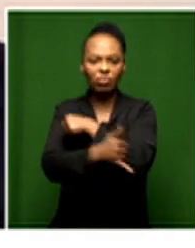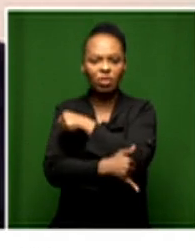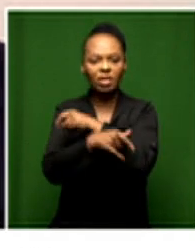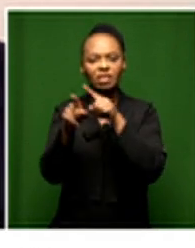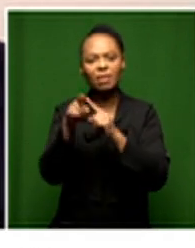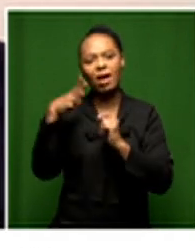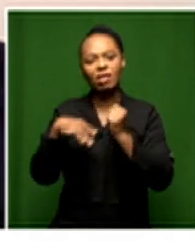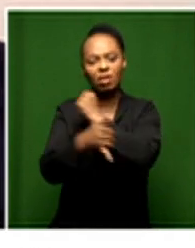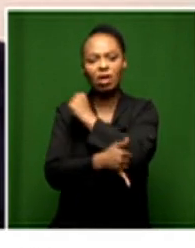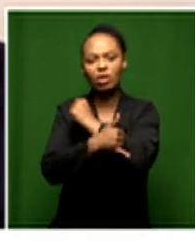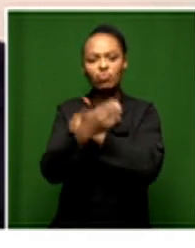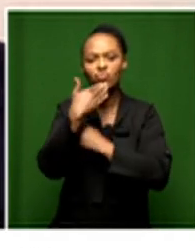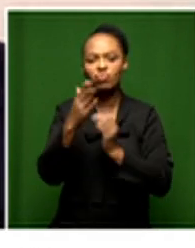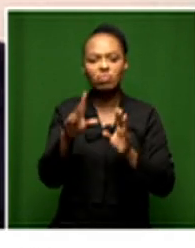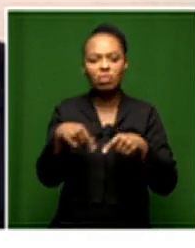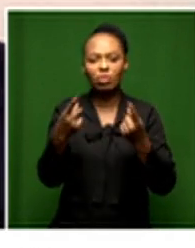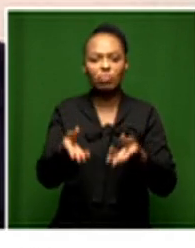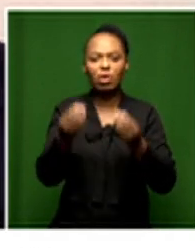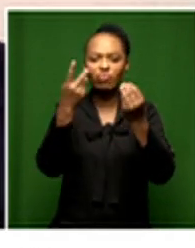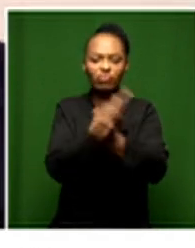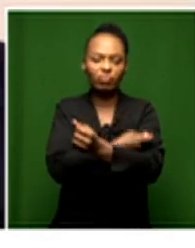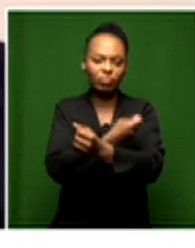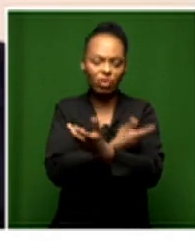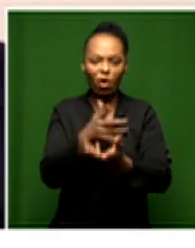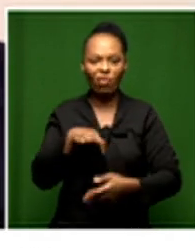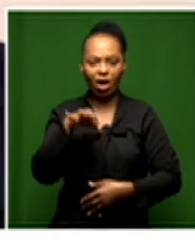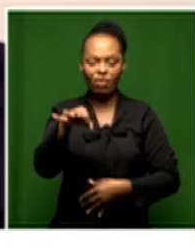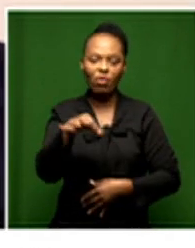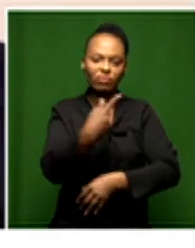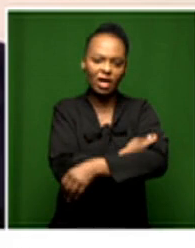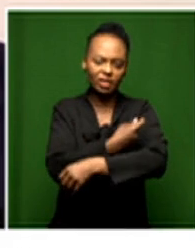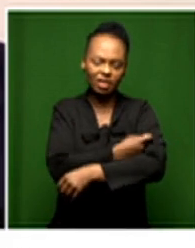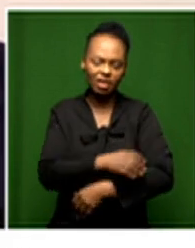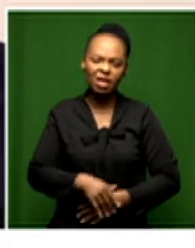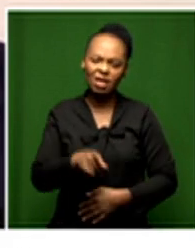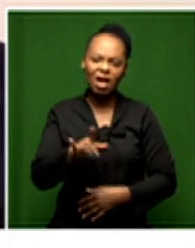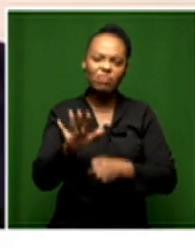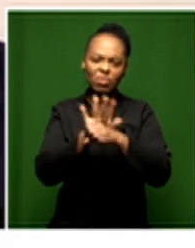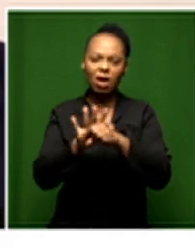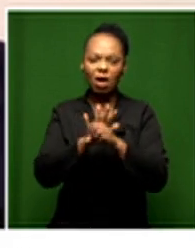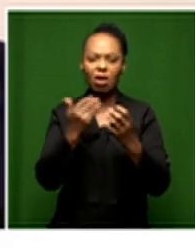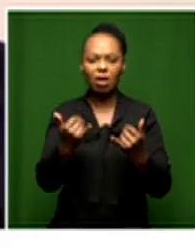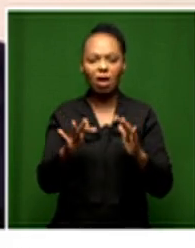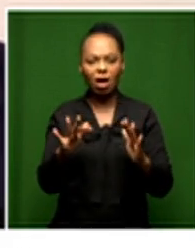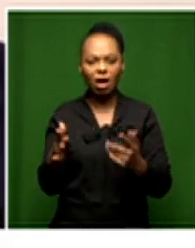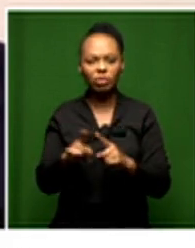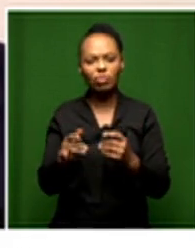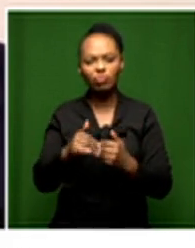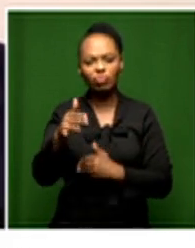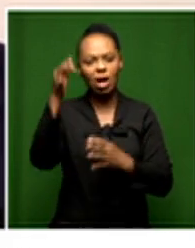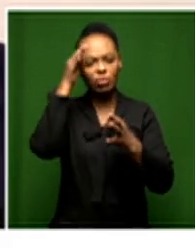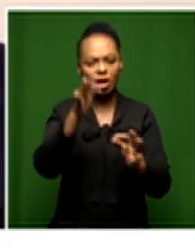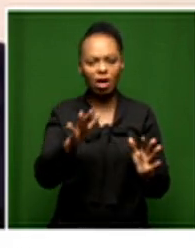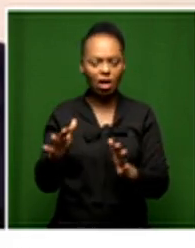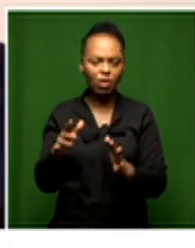unable to secure vaccines. What's the rationale behind this? And also, how has this juxtaposition been met